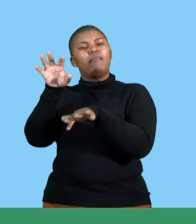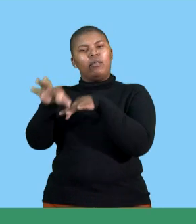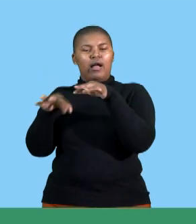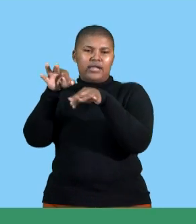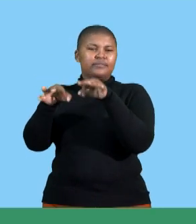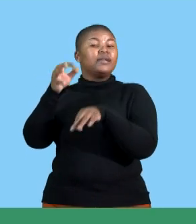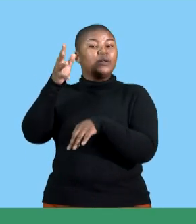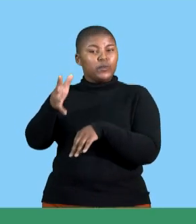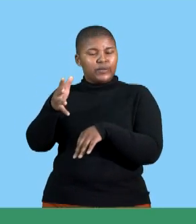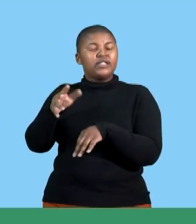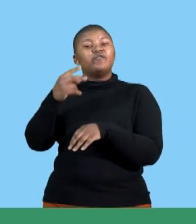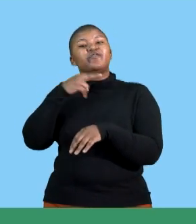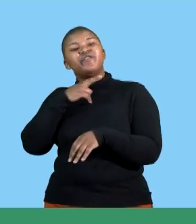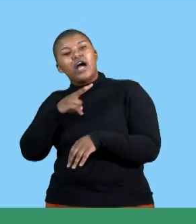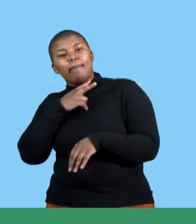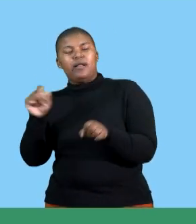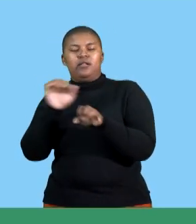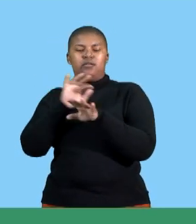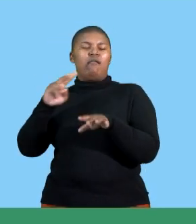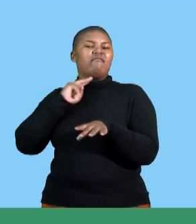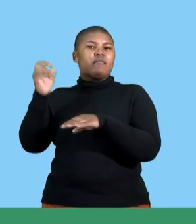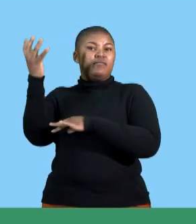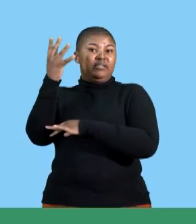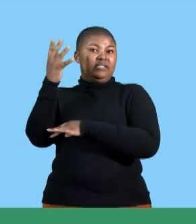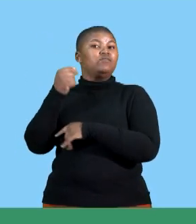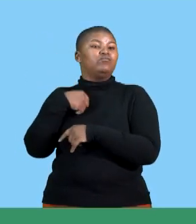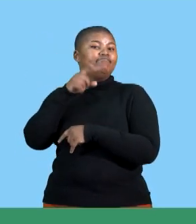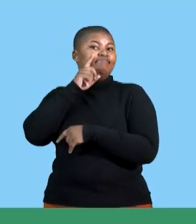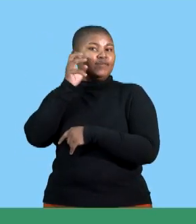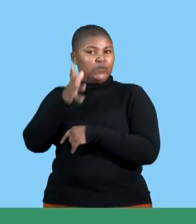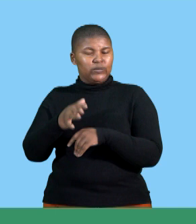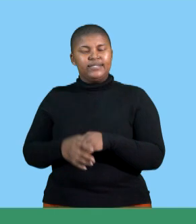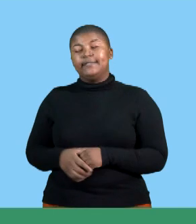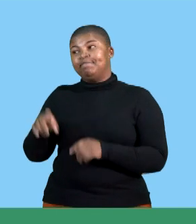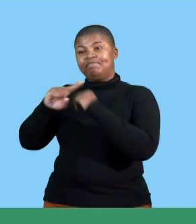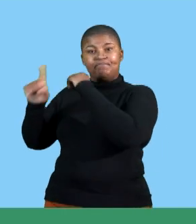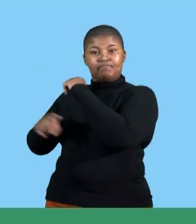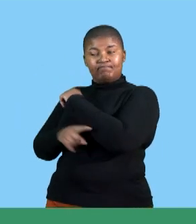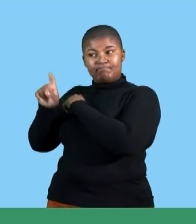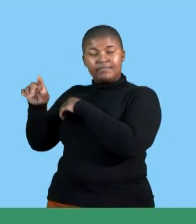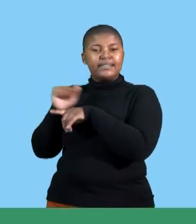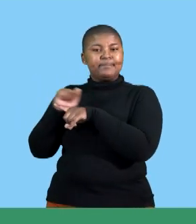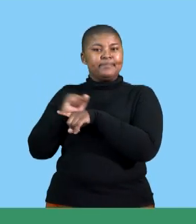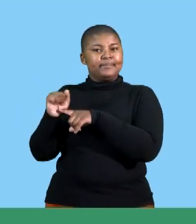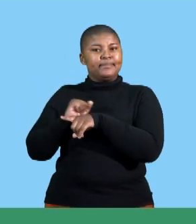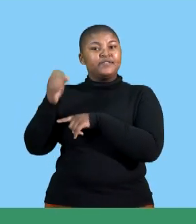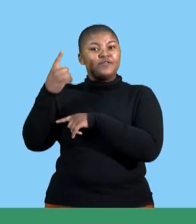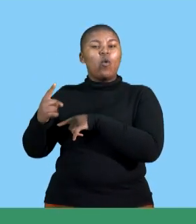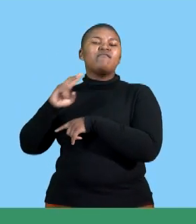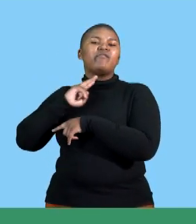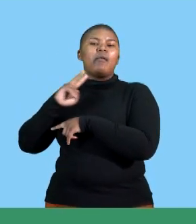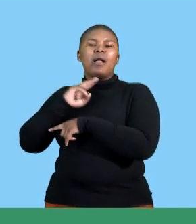the practical examples of verbal and non-verbal presentation. And lastly, we'll be looking at preparing for